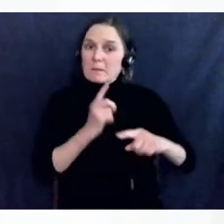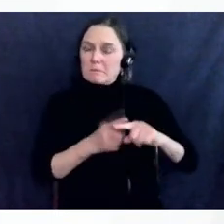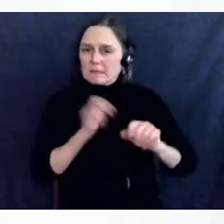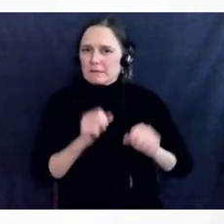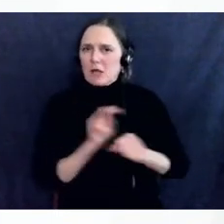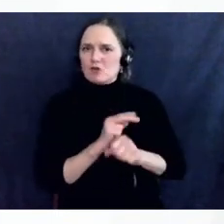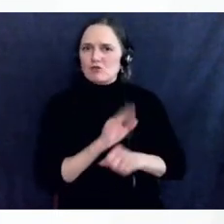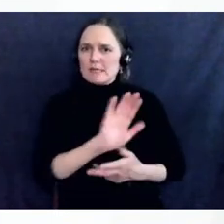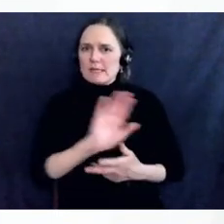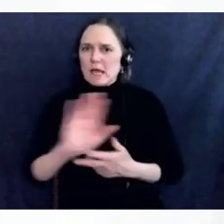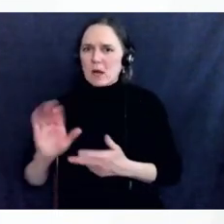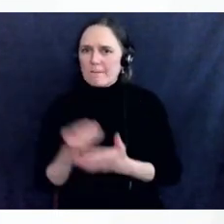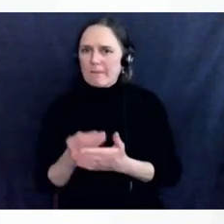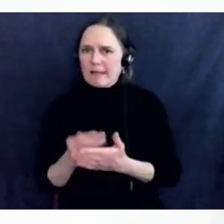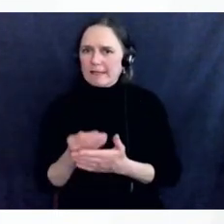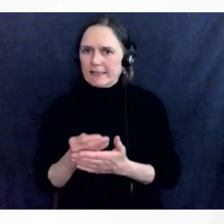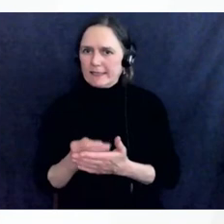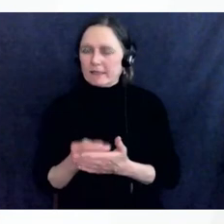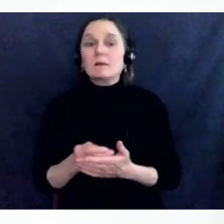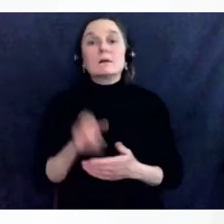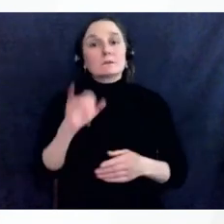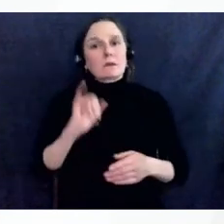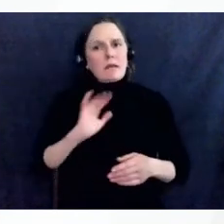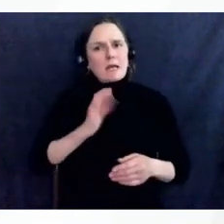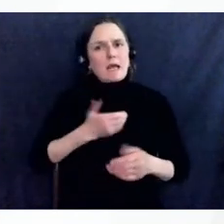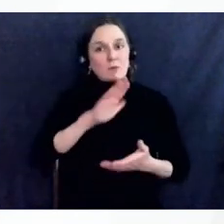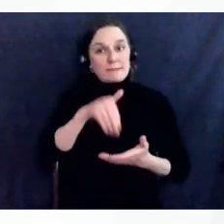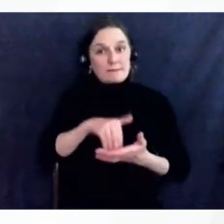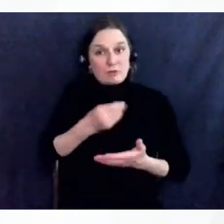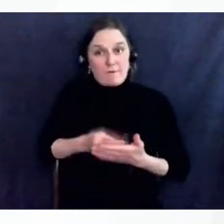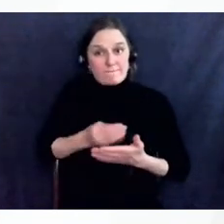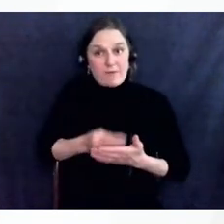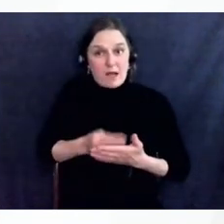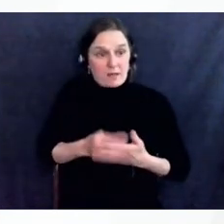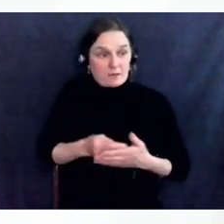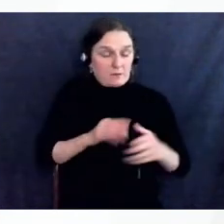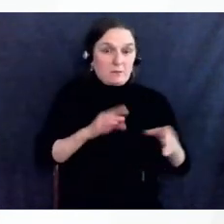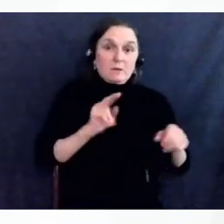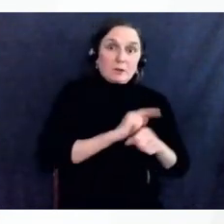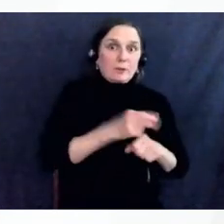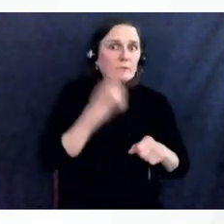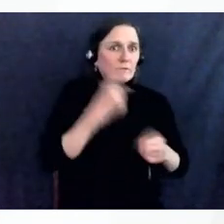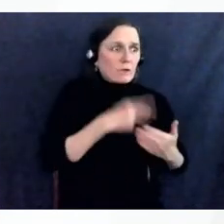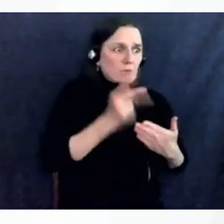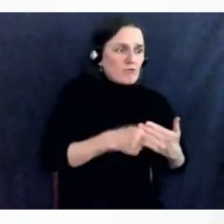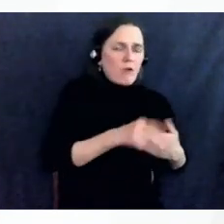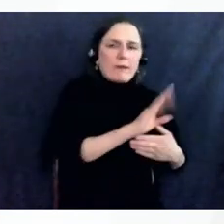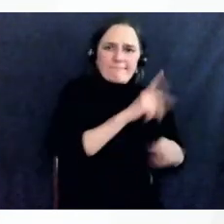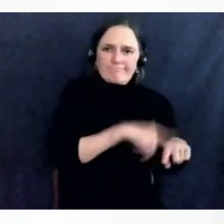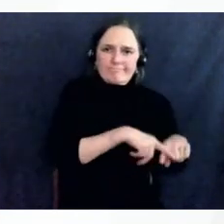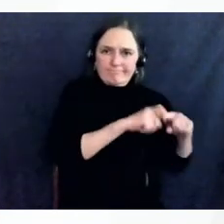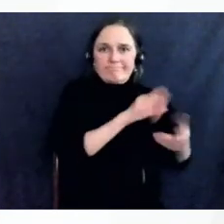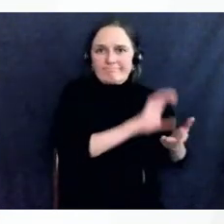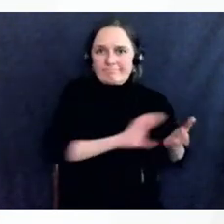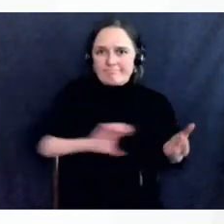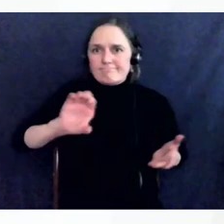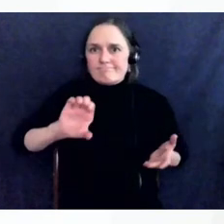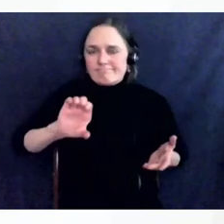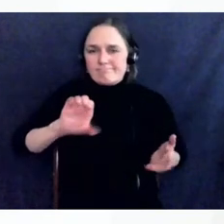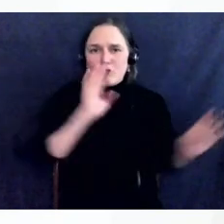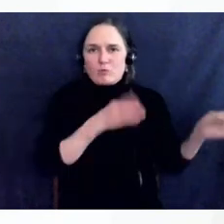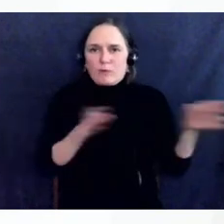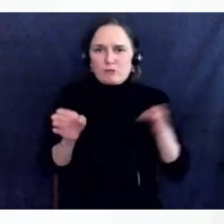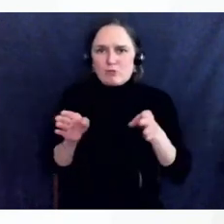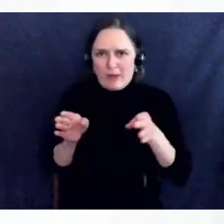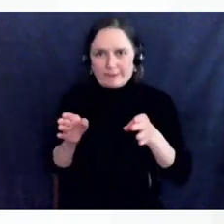Redirecting existing central funds for the recruitment and retention of faculty to focus specifically upon faculty who will advance the campus's goals